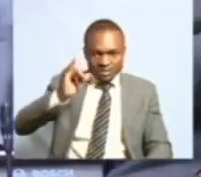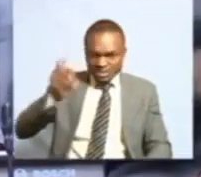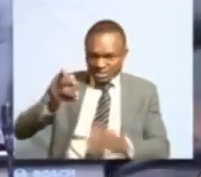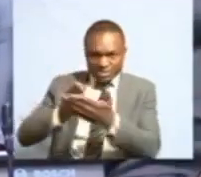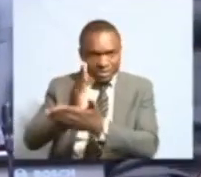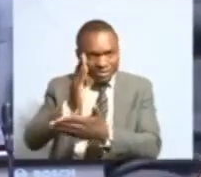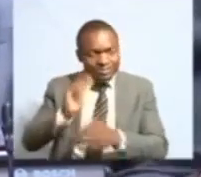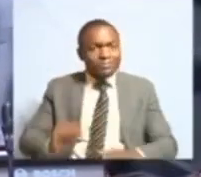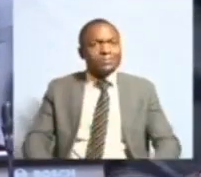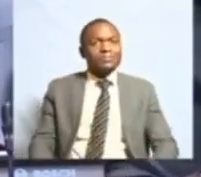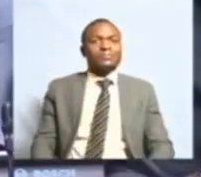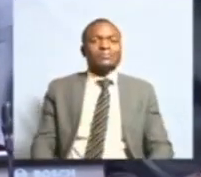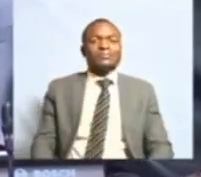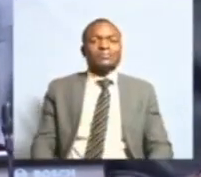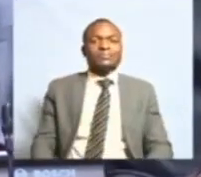she in order